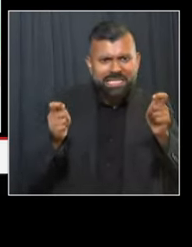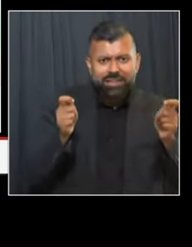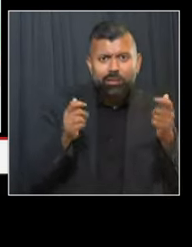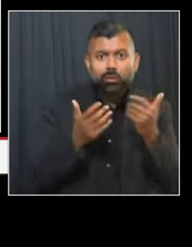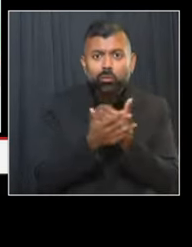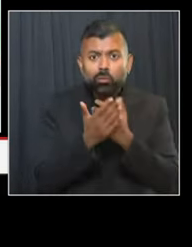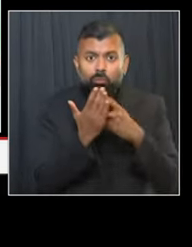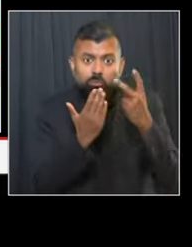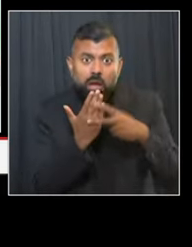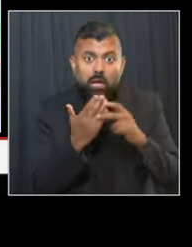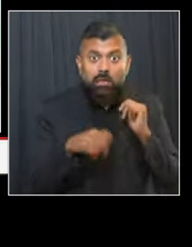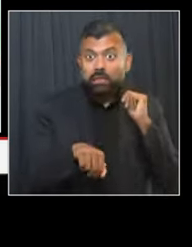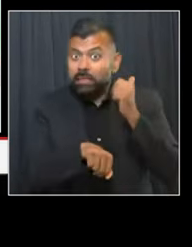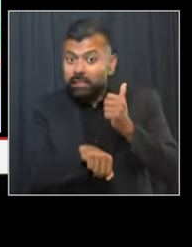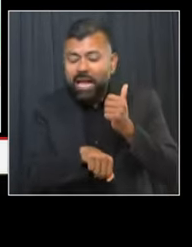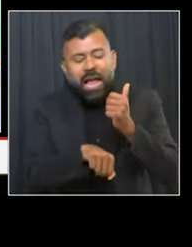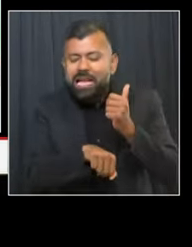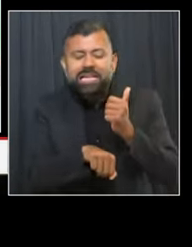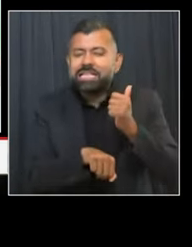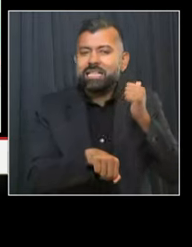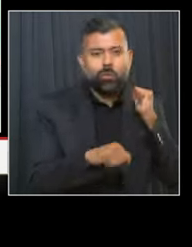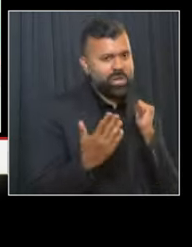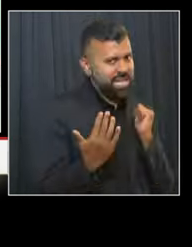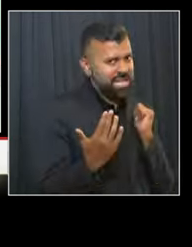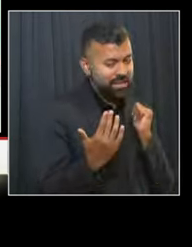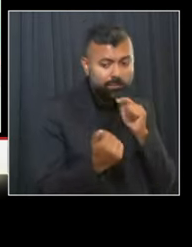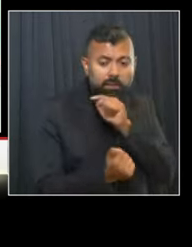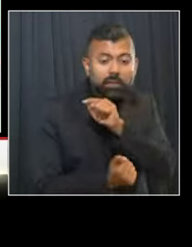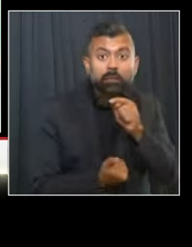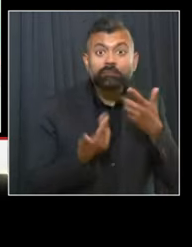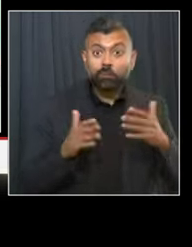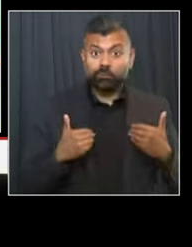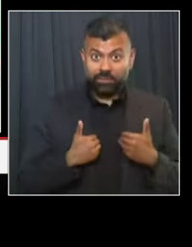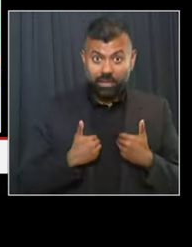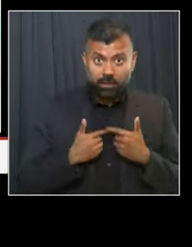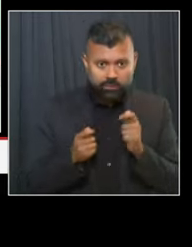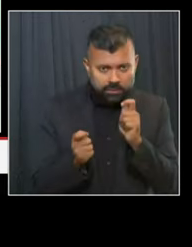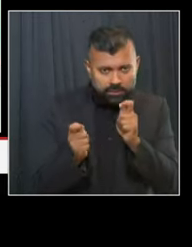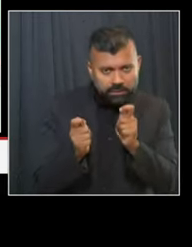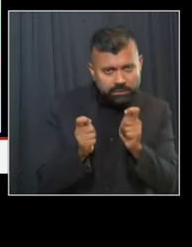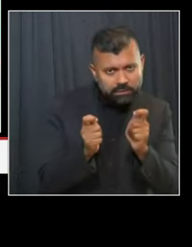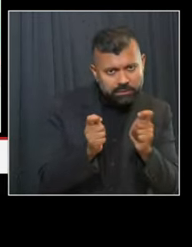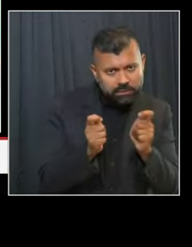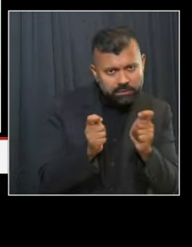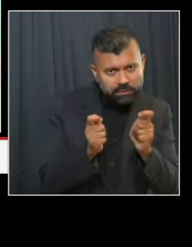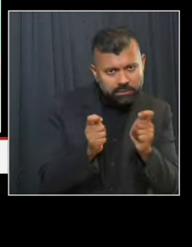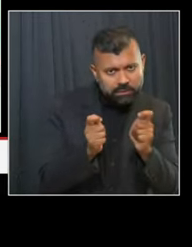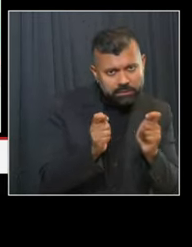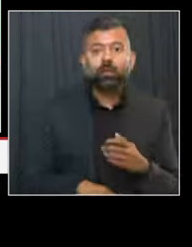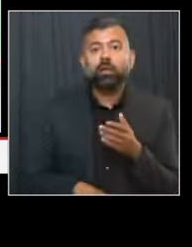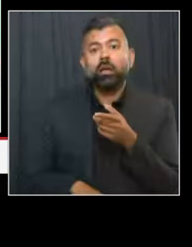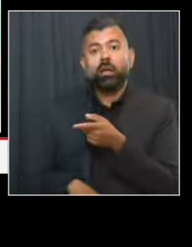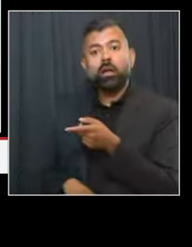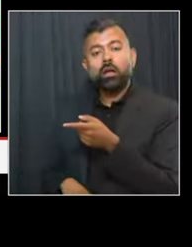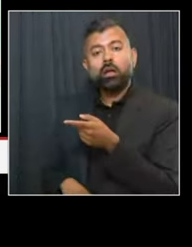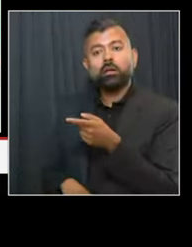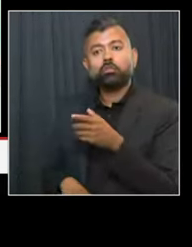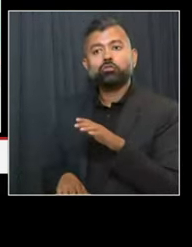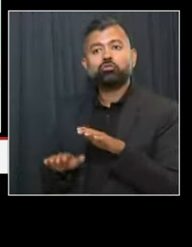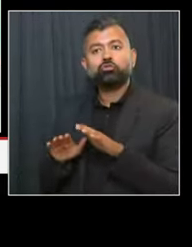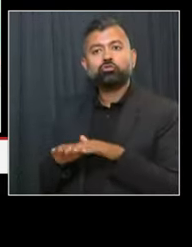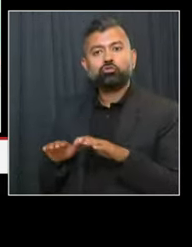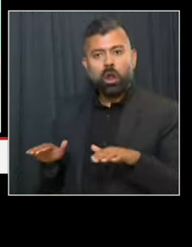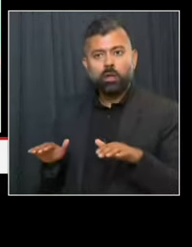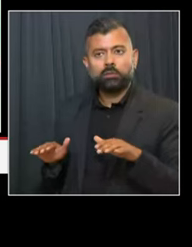these two items were two programs that had not yet begun, the Child Wealth Funds and the Child Tax Credit. And we know that these are important